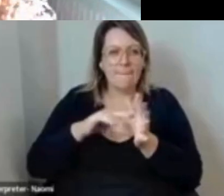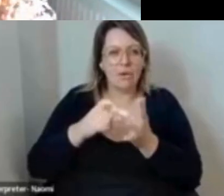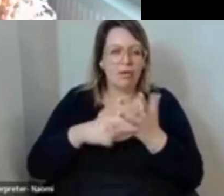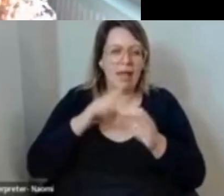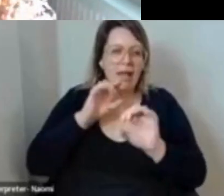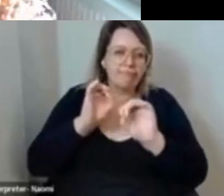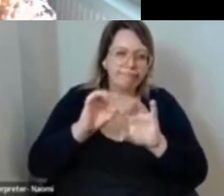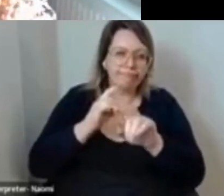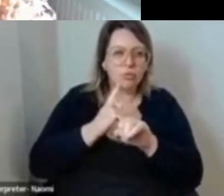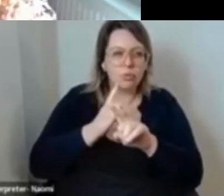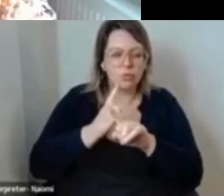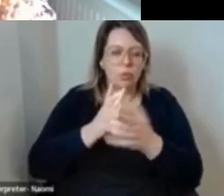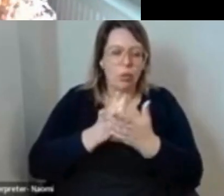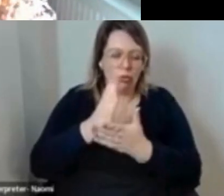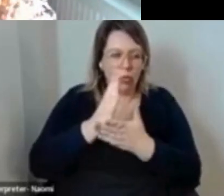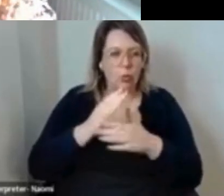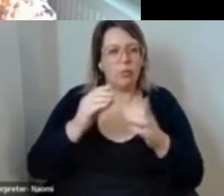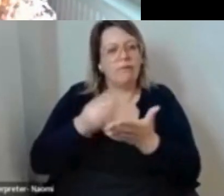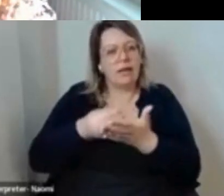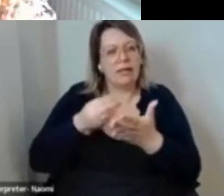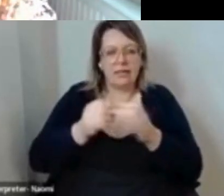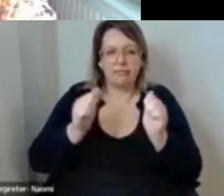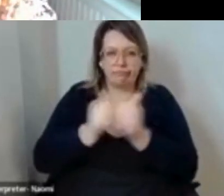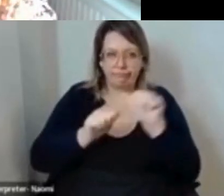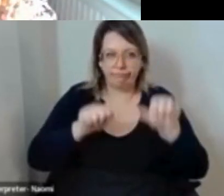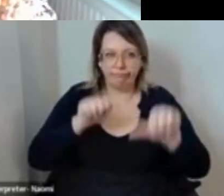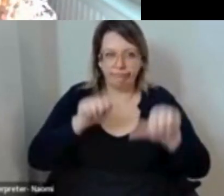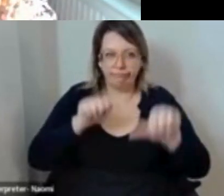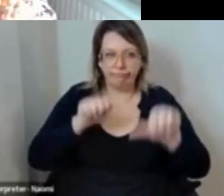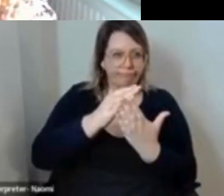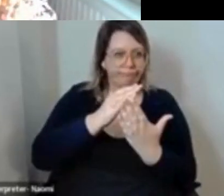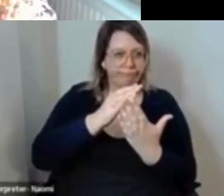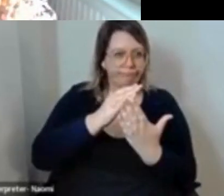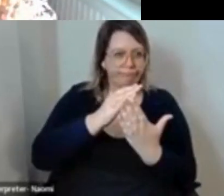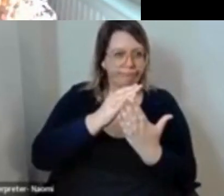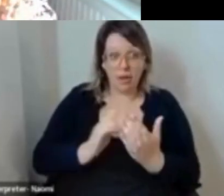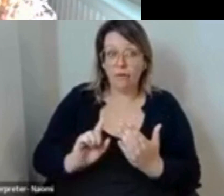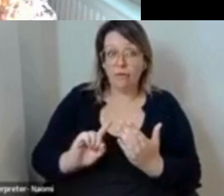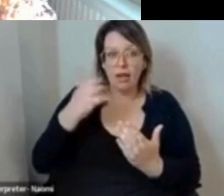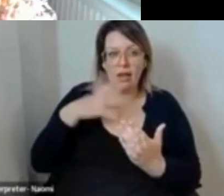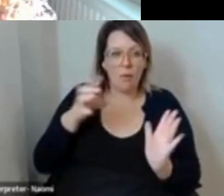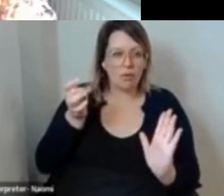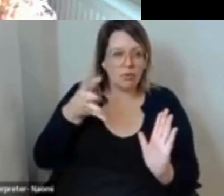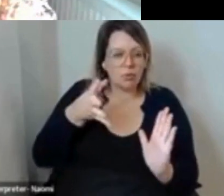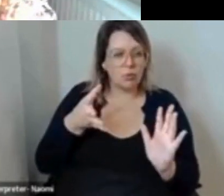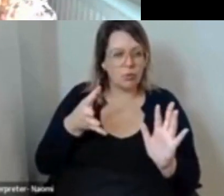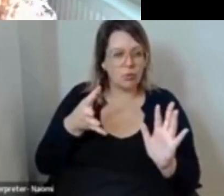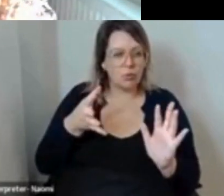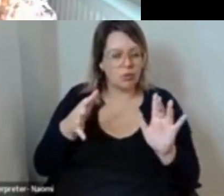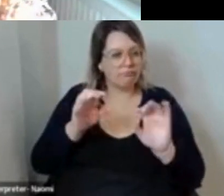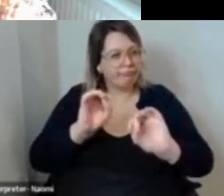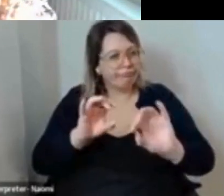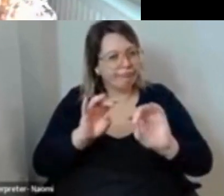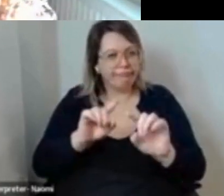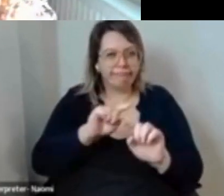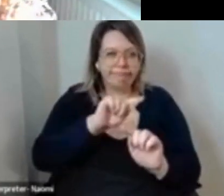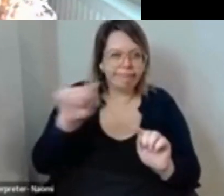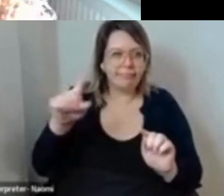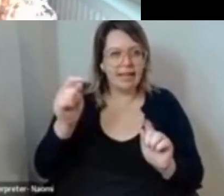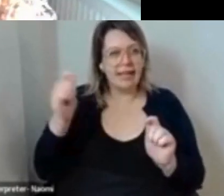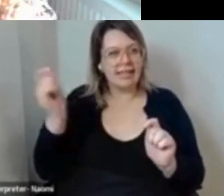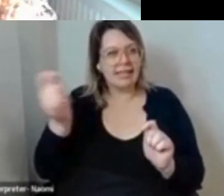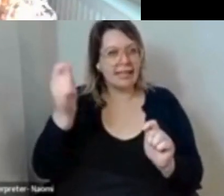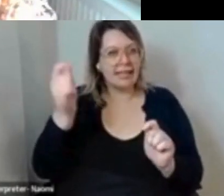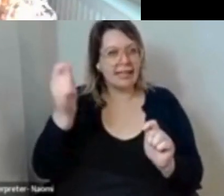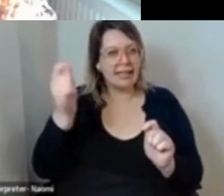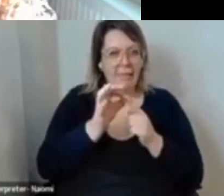negotiation process. But before that, I wanted to give you a flavour, really, of the successful applications,